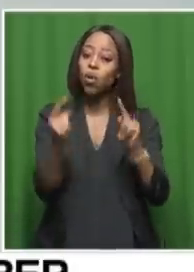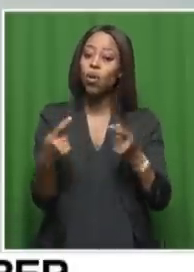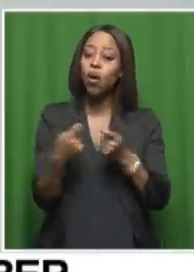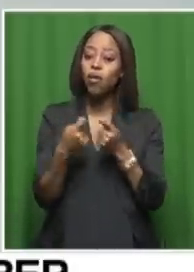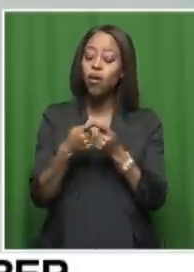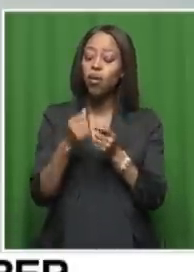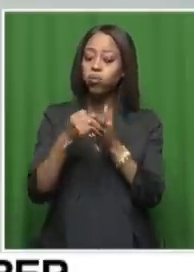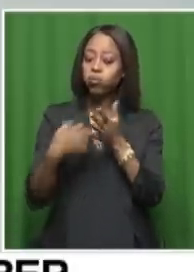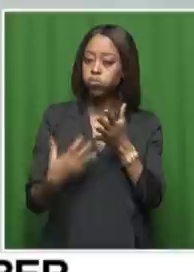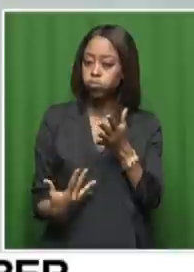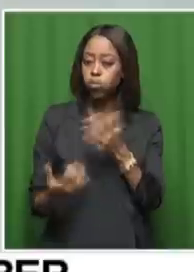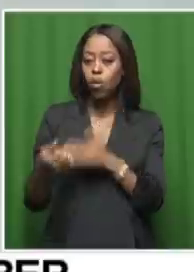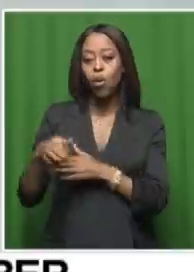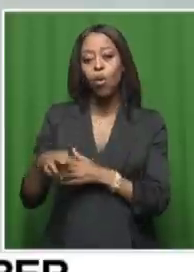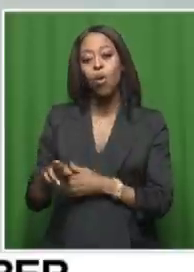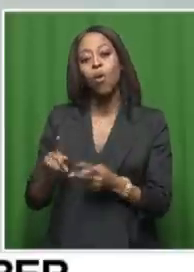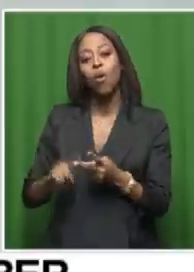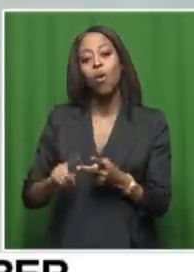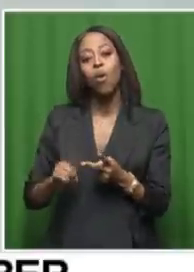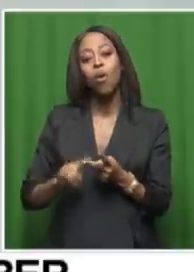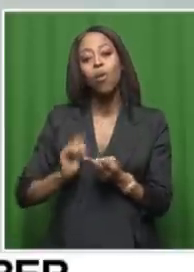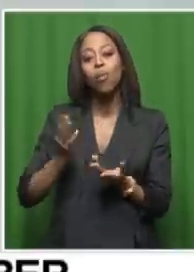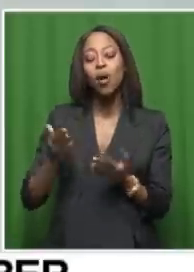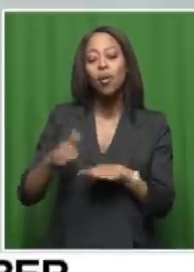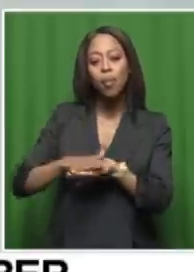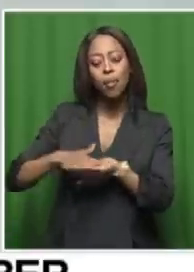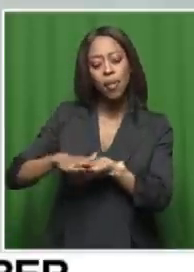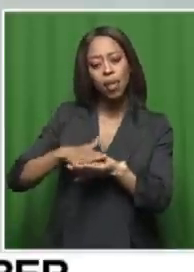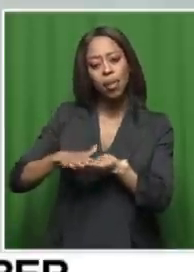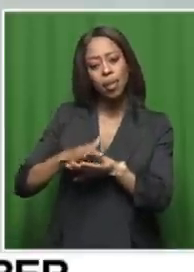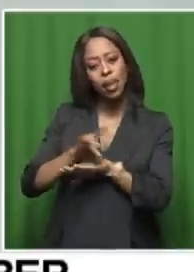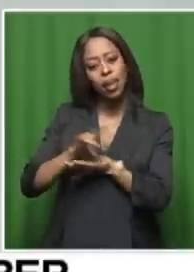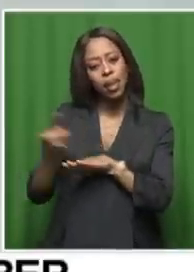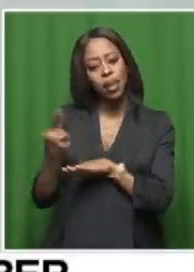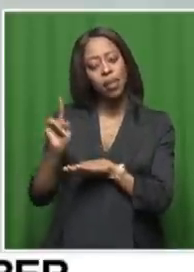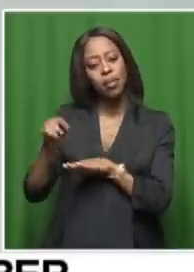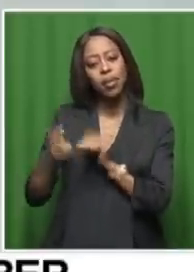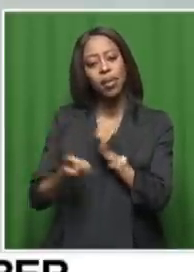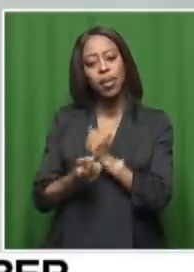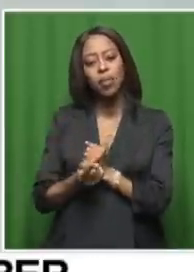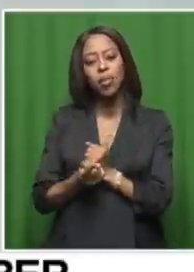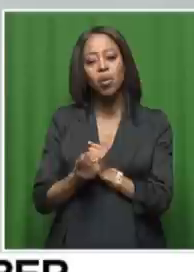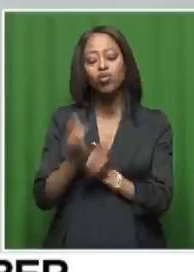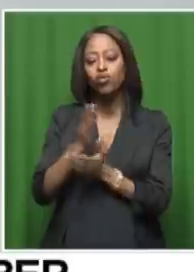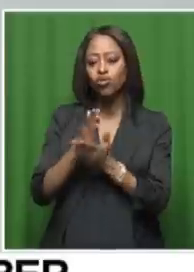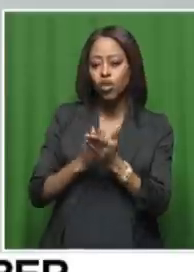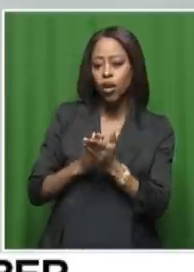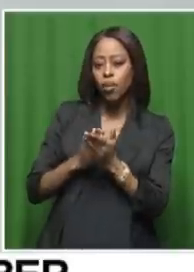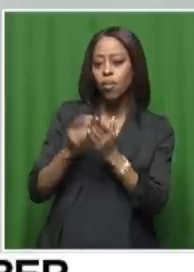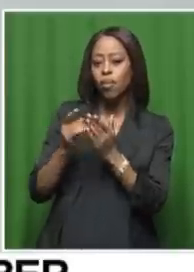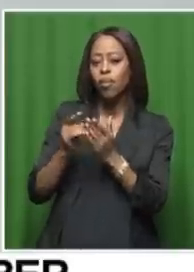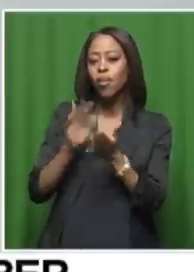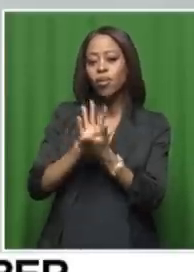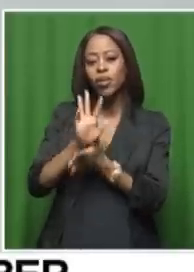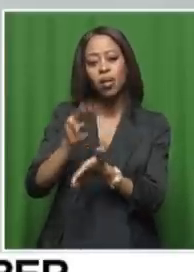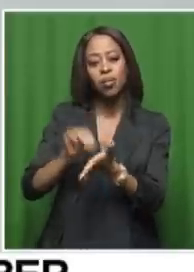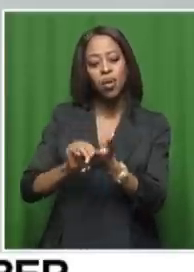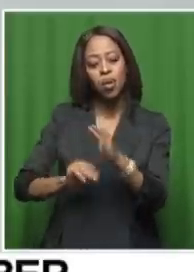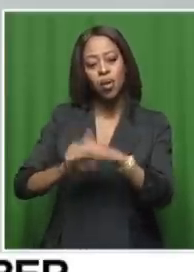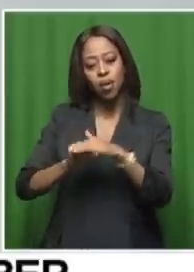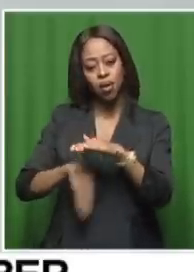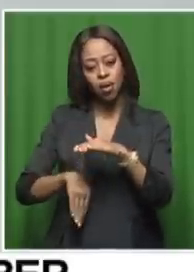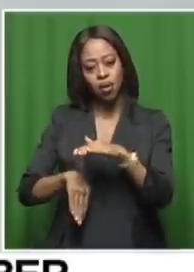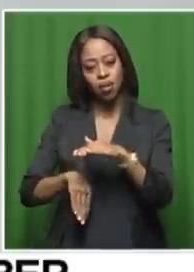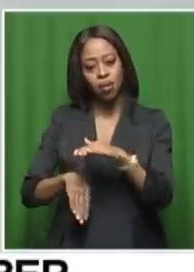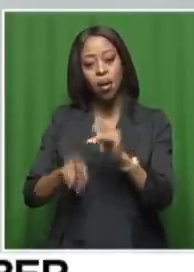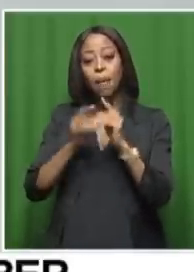statements. Or, at a minimum, this could apply up to a certain threshold, such as 10 million rand. Most of